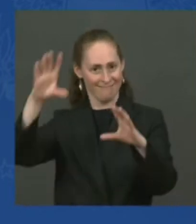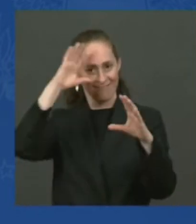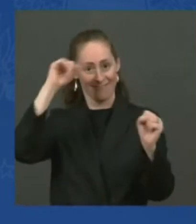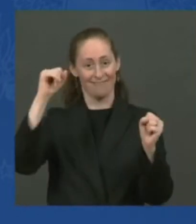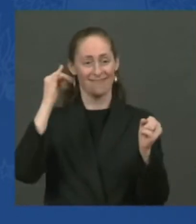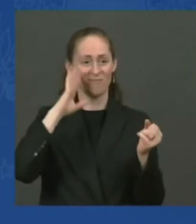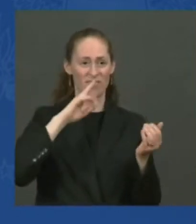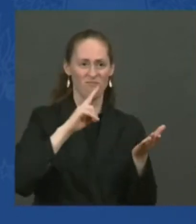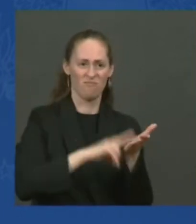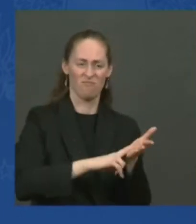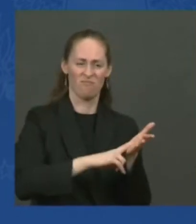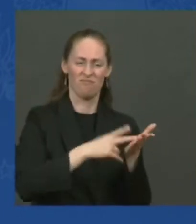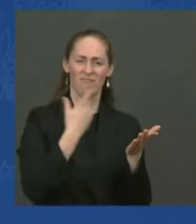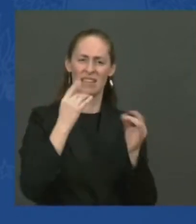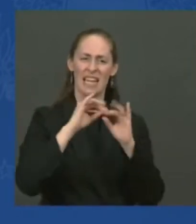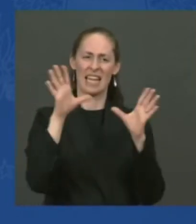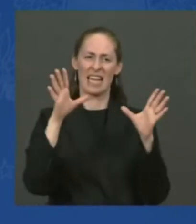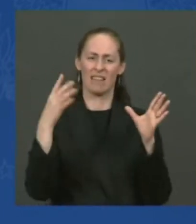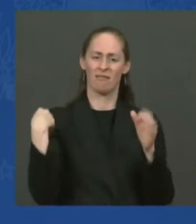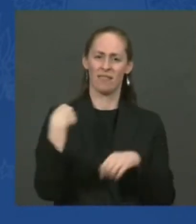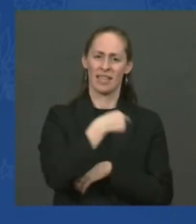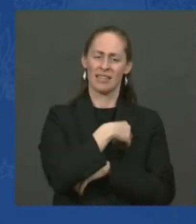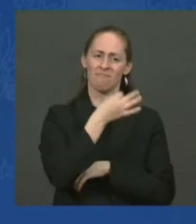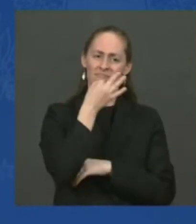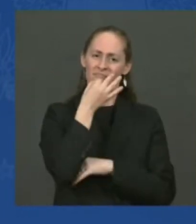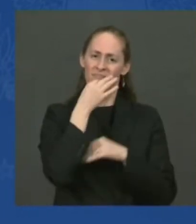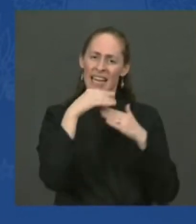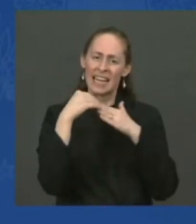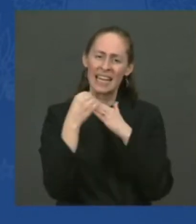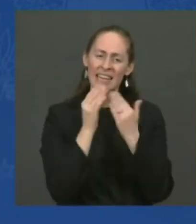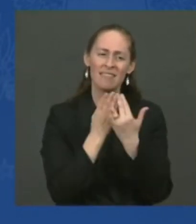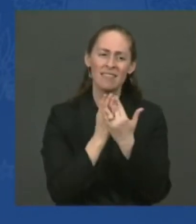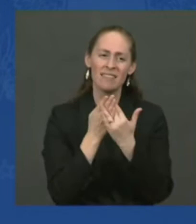for ourselves, for the people, and to the world.